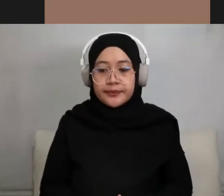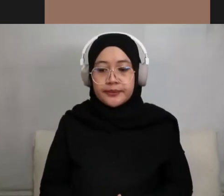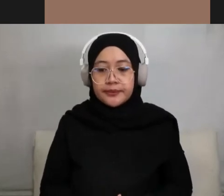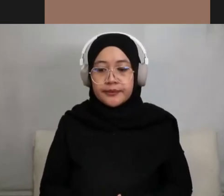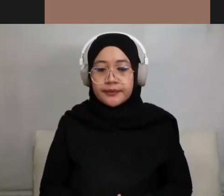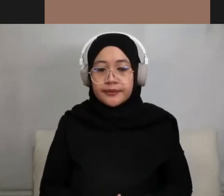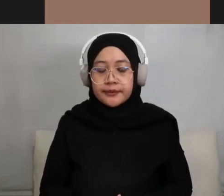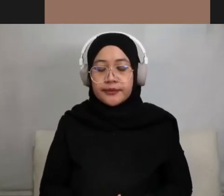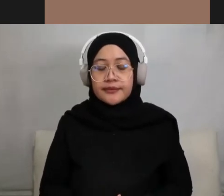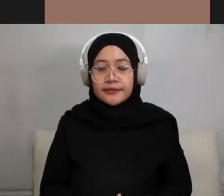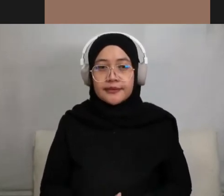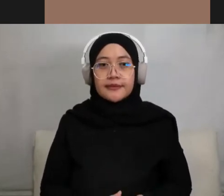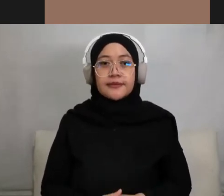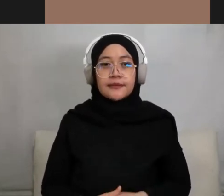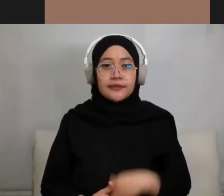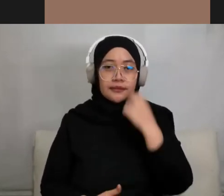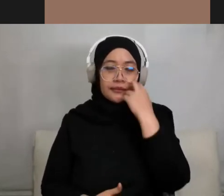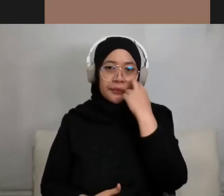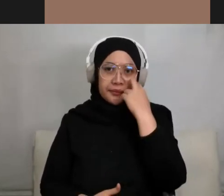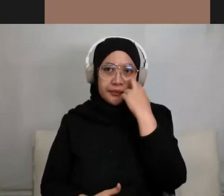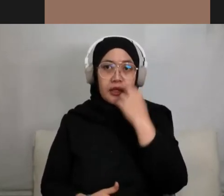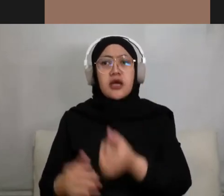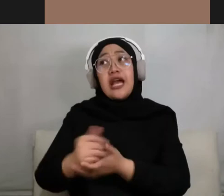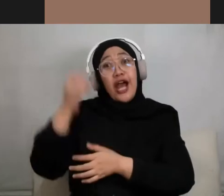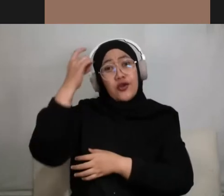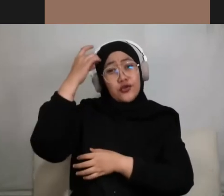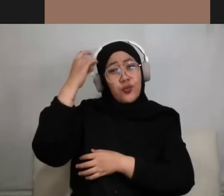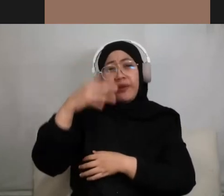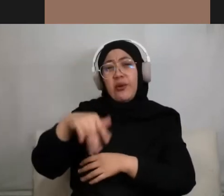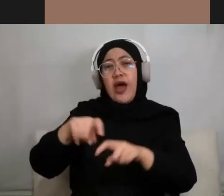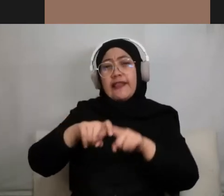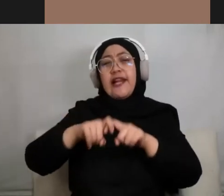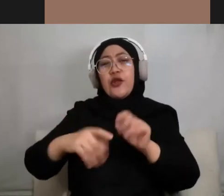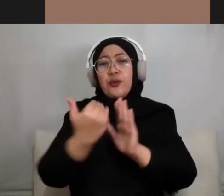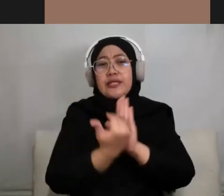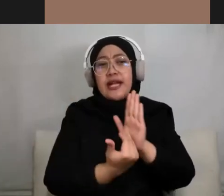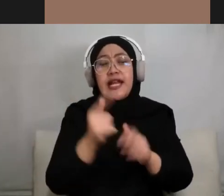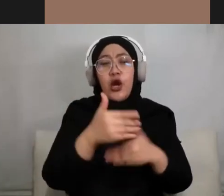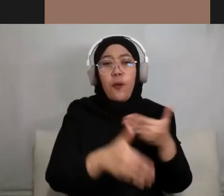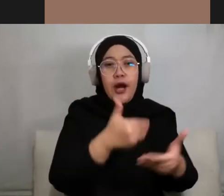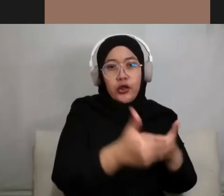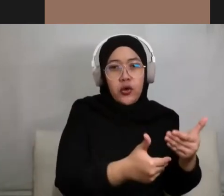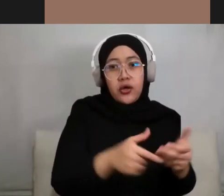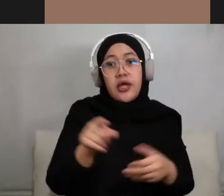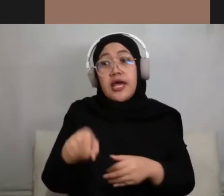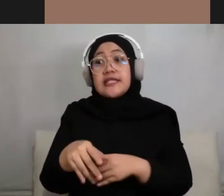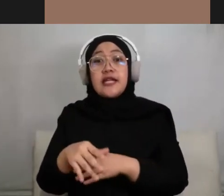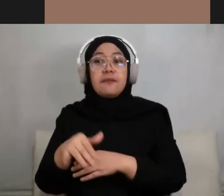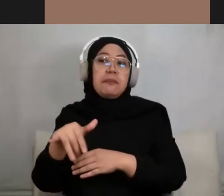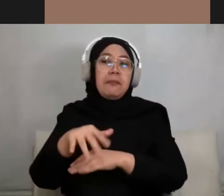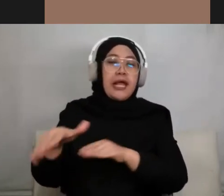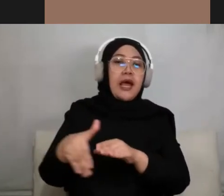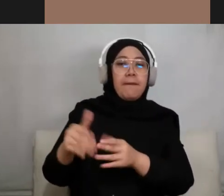the drivers are dependent on the operation requirement. Yeah, drivers are not part of the maintenance. Drivers are required as per